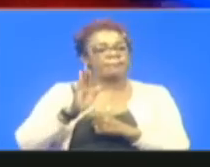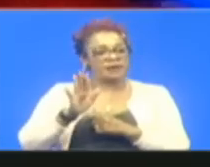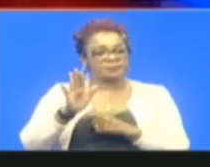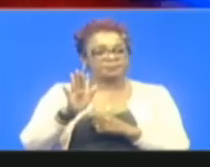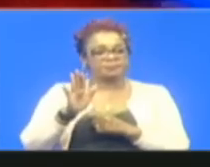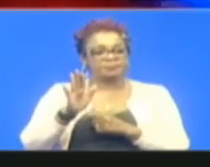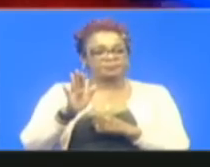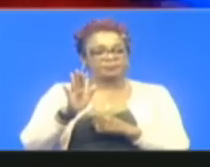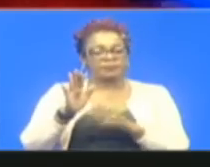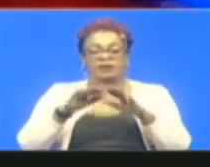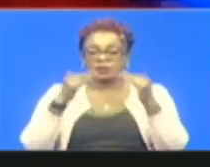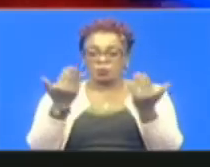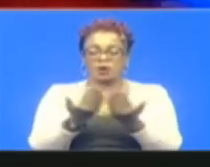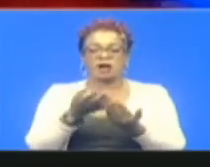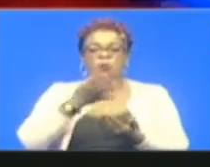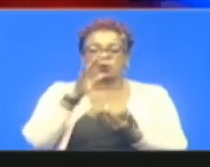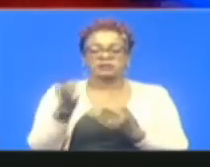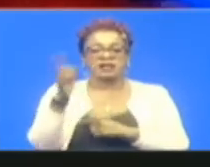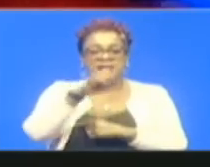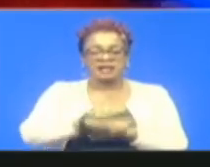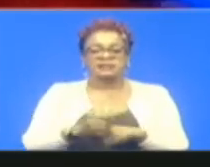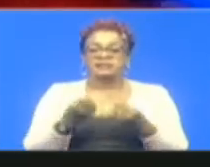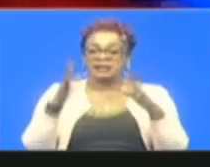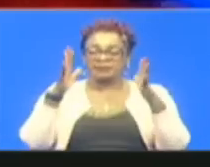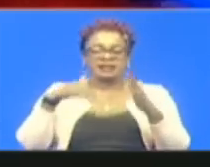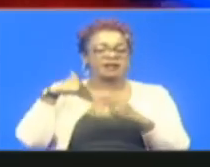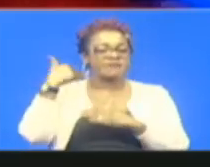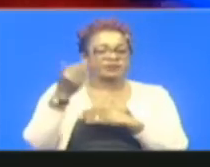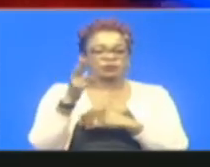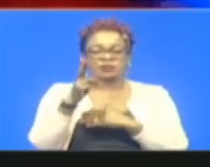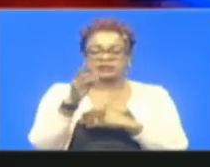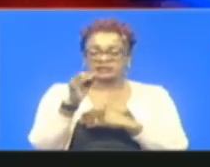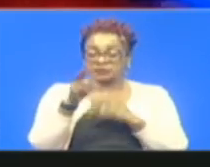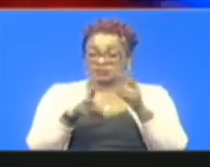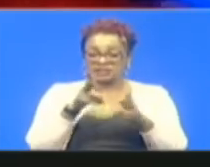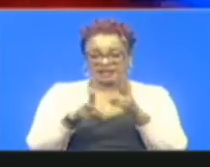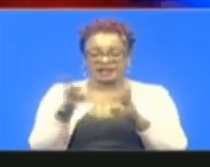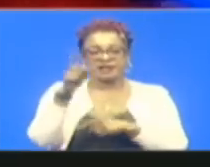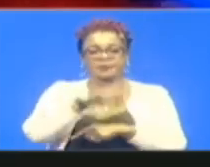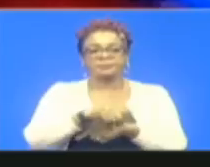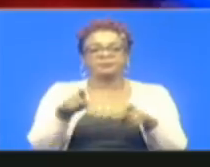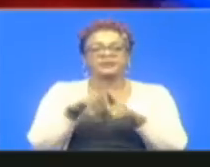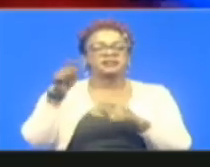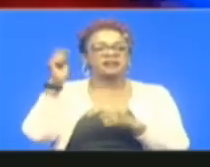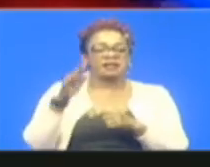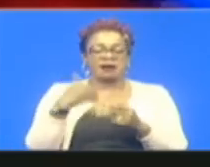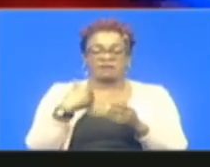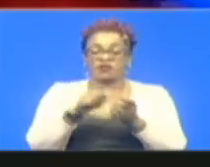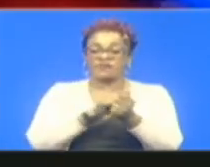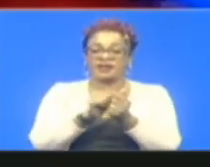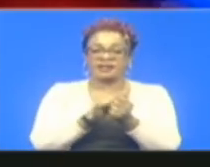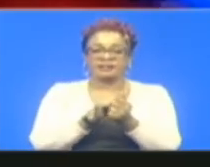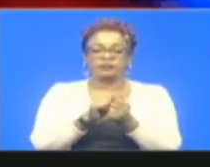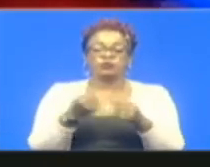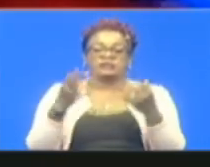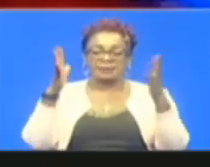The World Water Day is celebrated every 22nd day of March, and as Kenya joined the world on Friday to mark the day under the